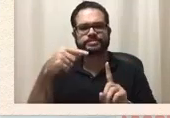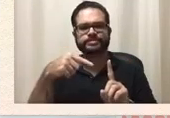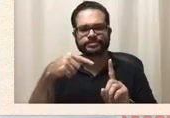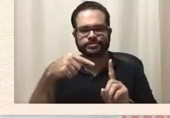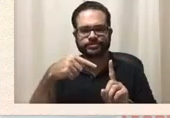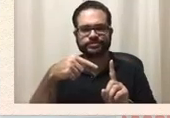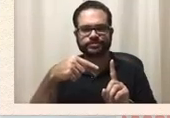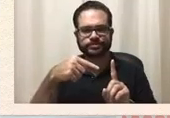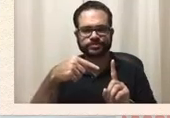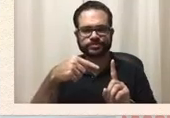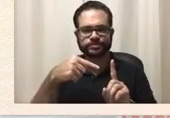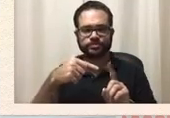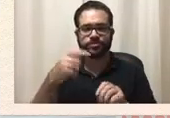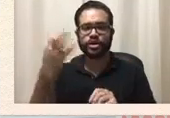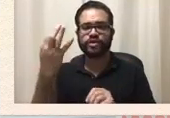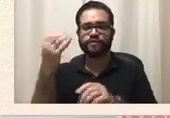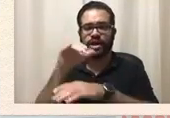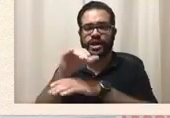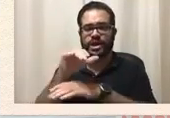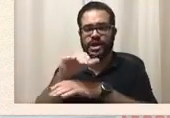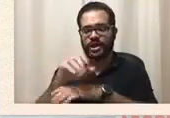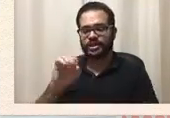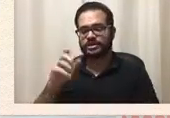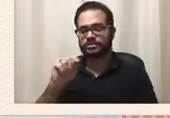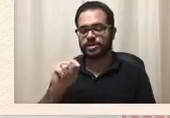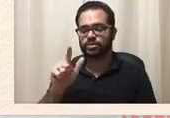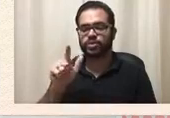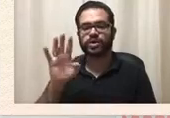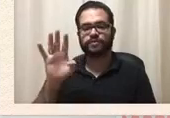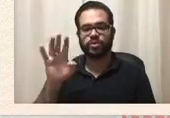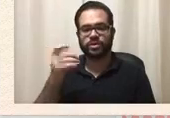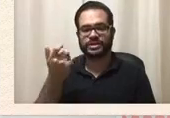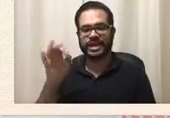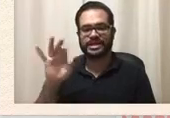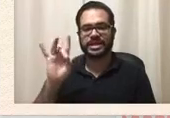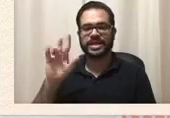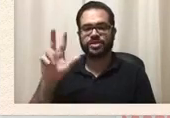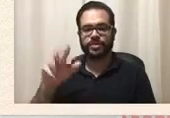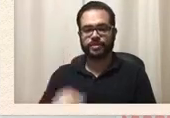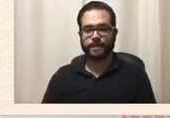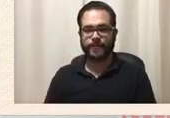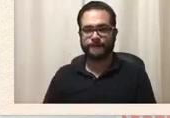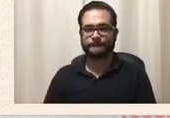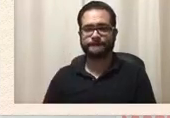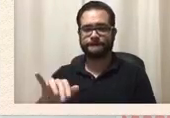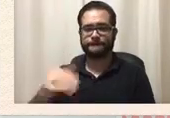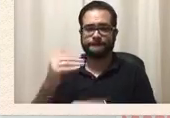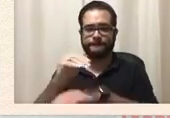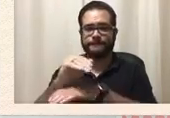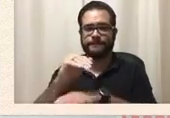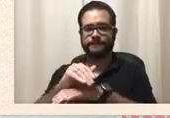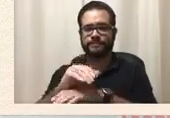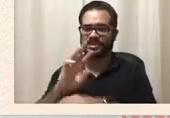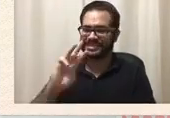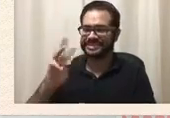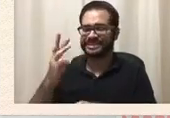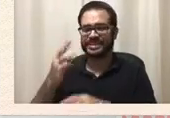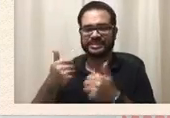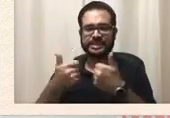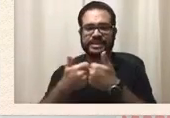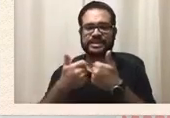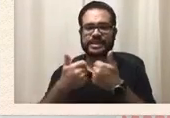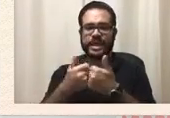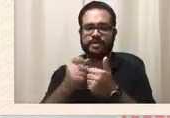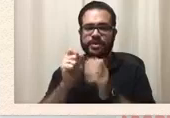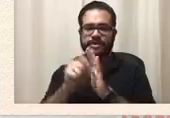Friday night, September 24, 1983, was the night of the sixth game of the season for the Culver Eagle football